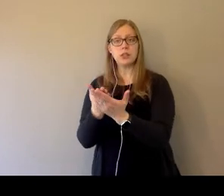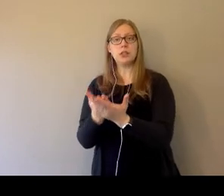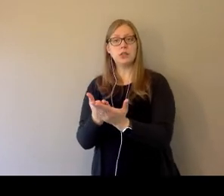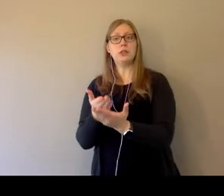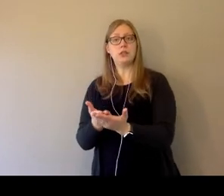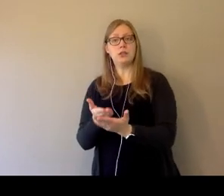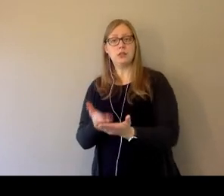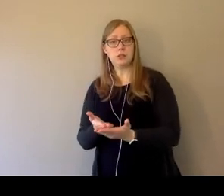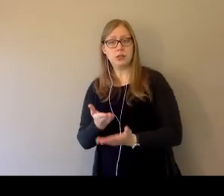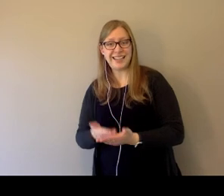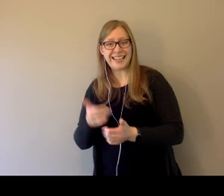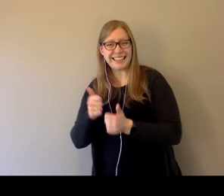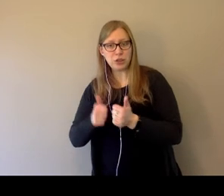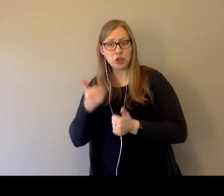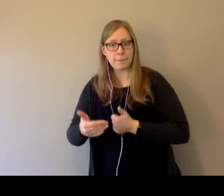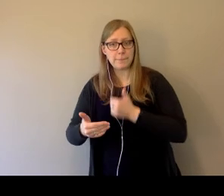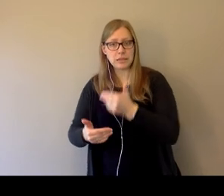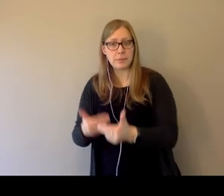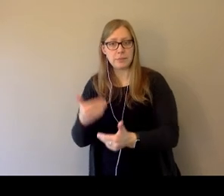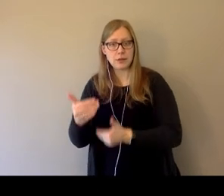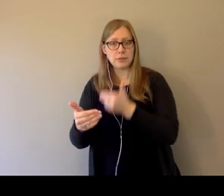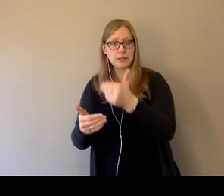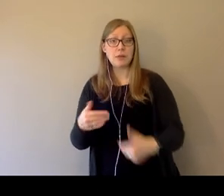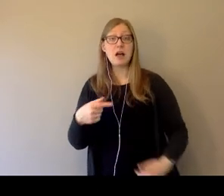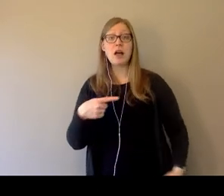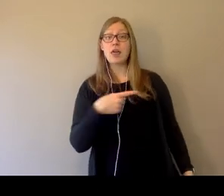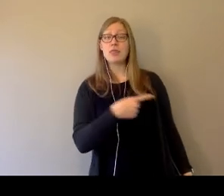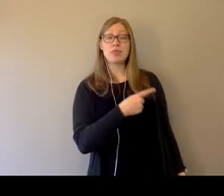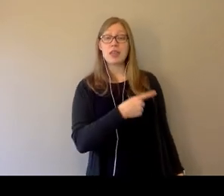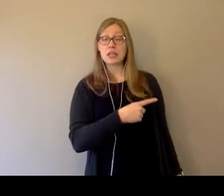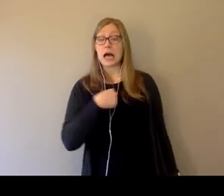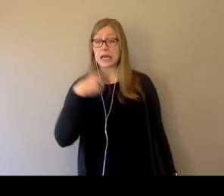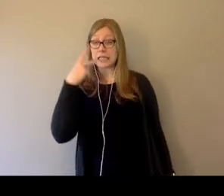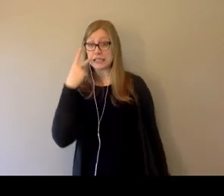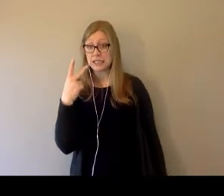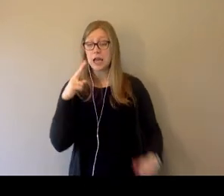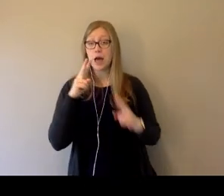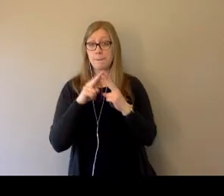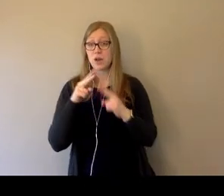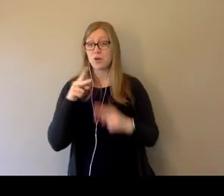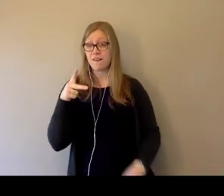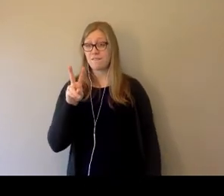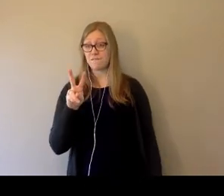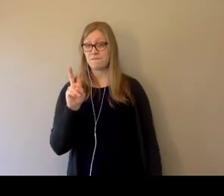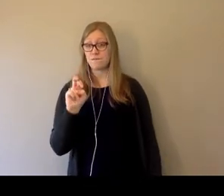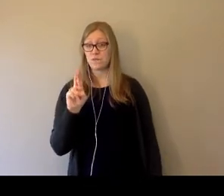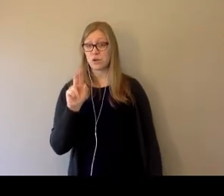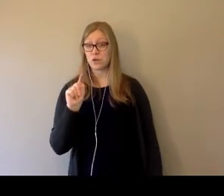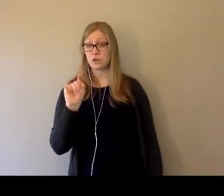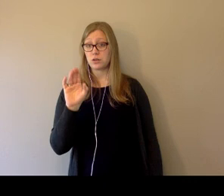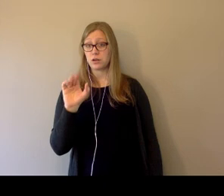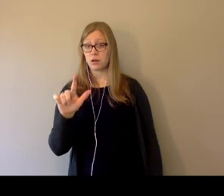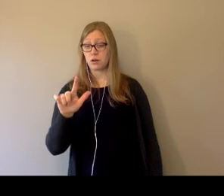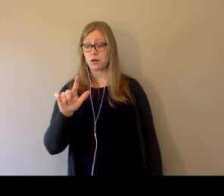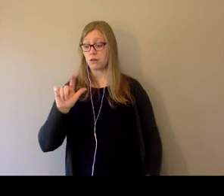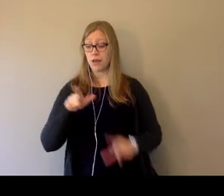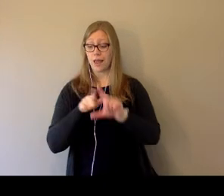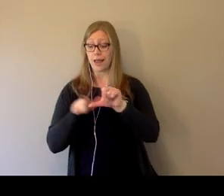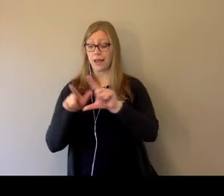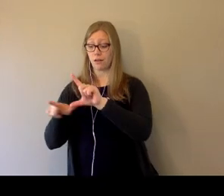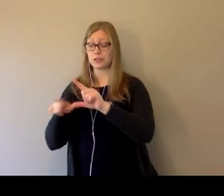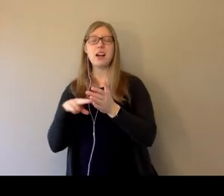a pair of vertical angles. So I'm suspecting that we're going to shoot for side, angle, side for similarity. We could